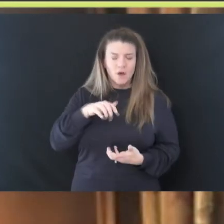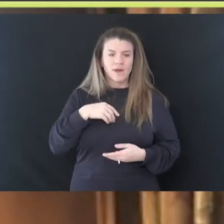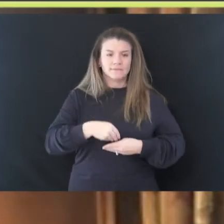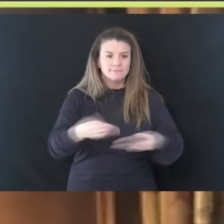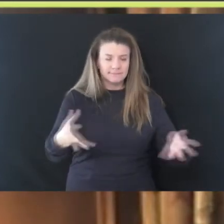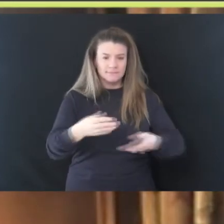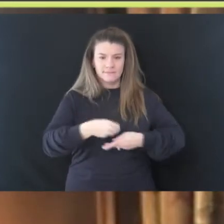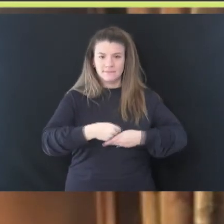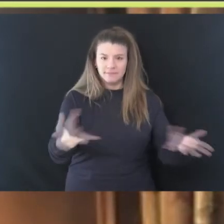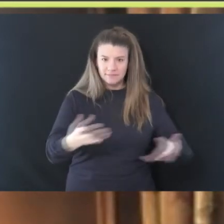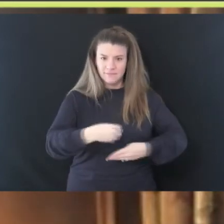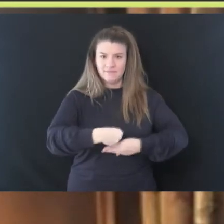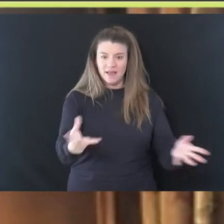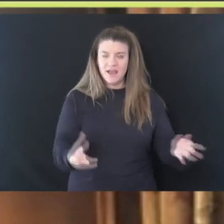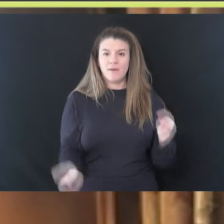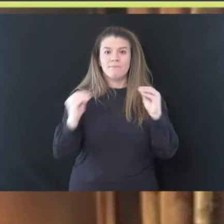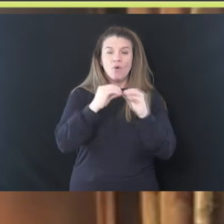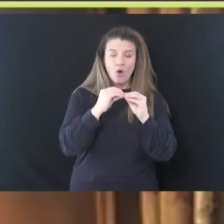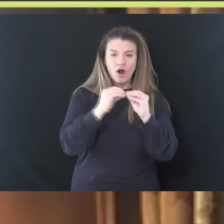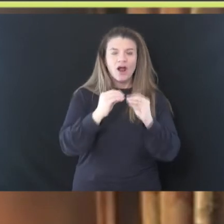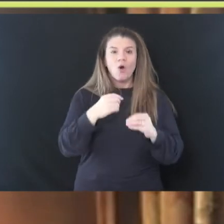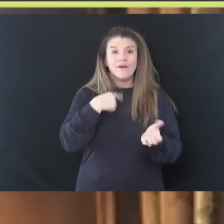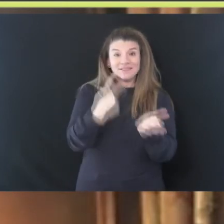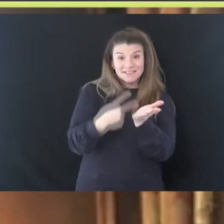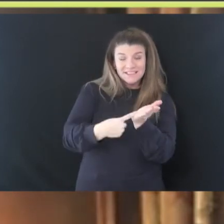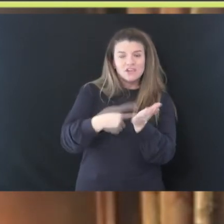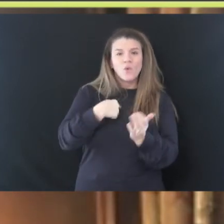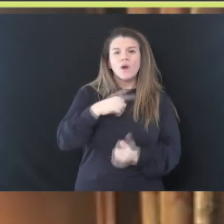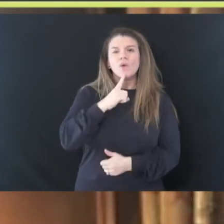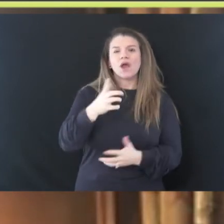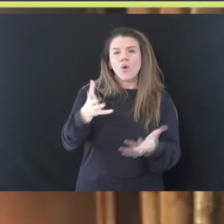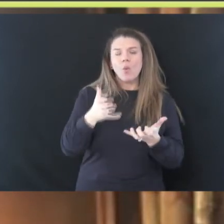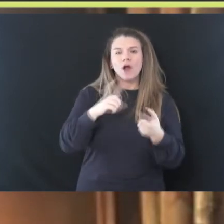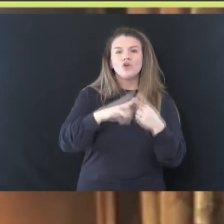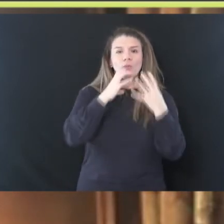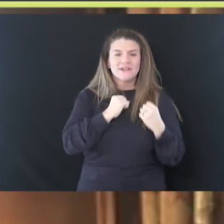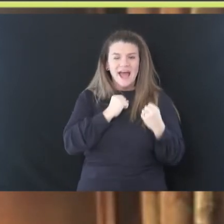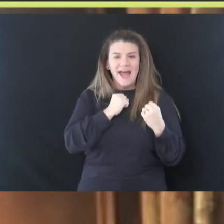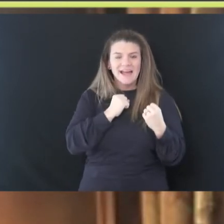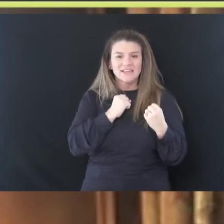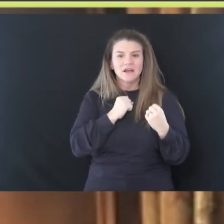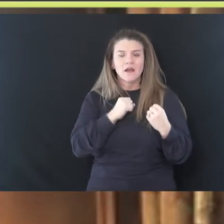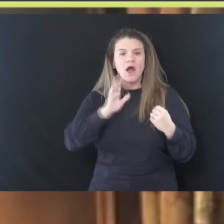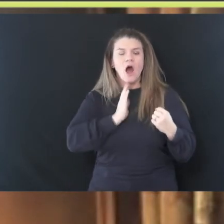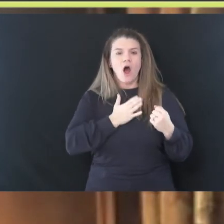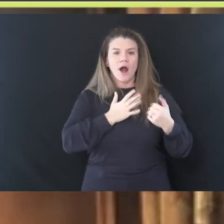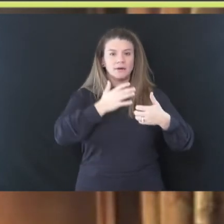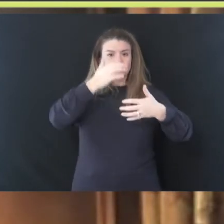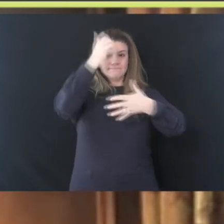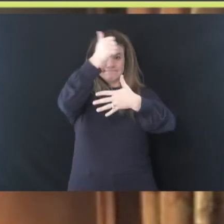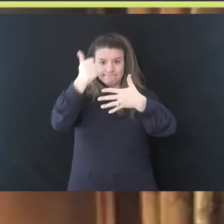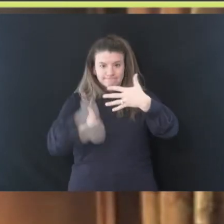even faster. And as we talked about, we really want to protect the most aged part of our population as much as we can,